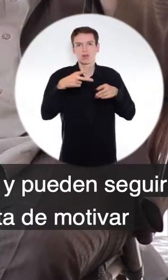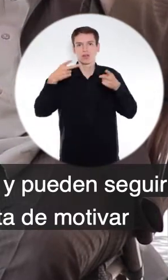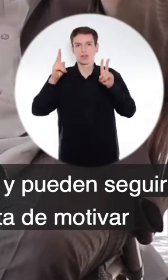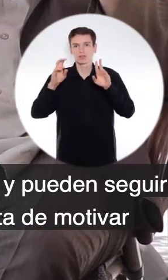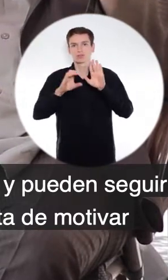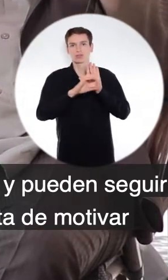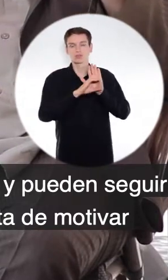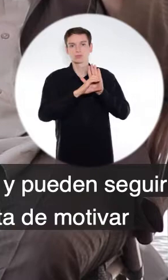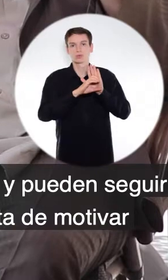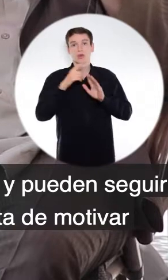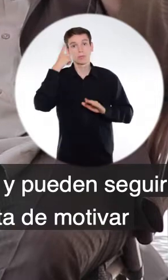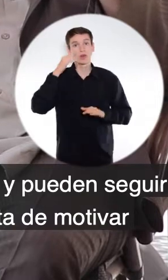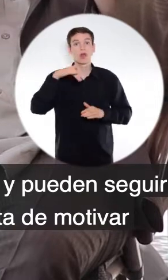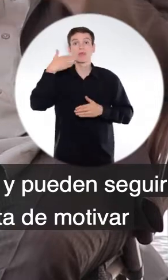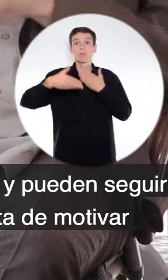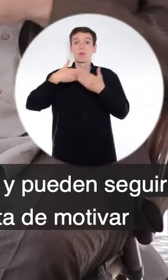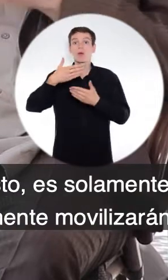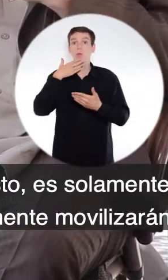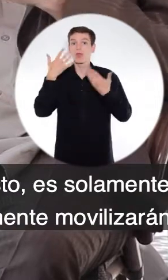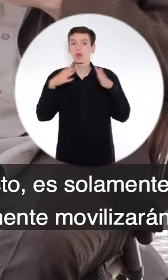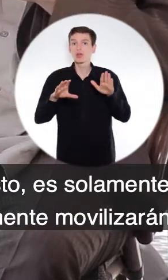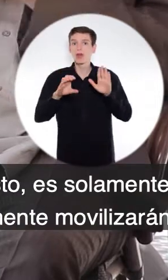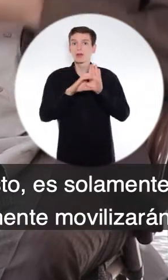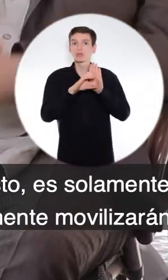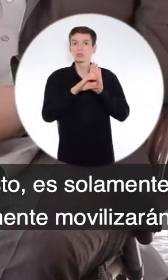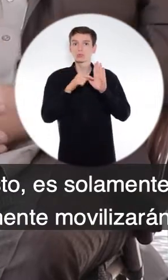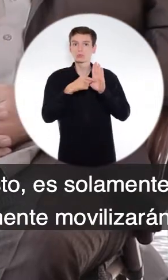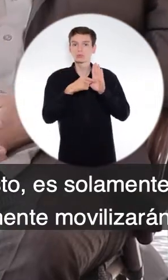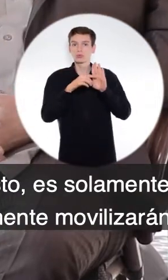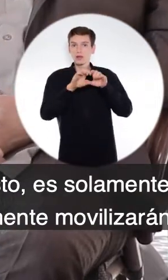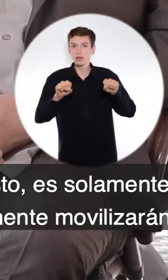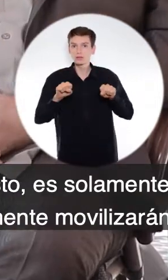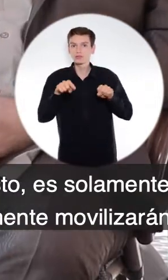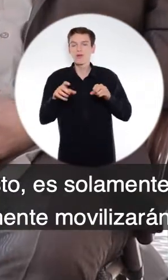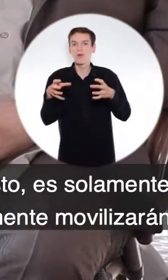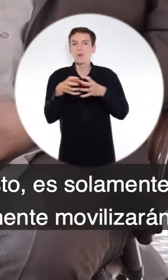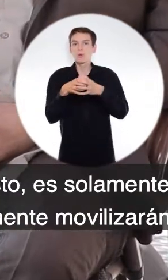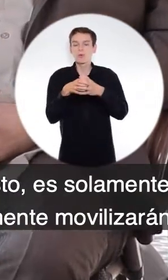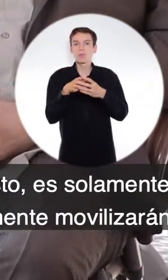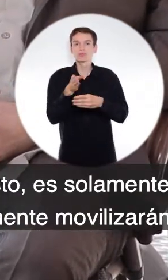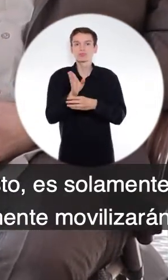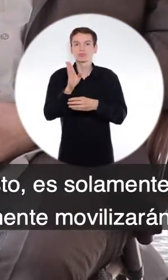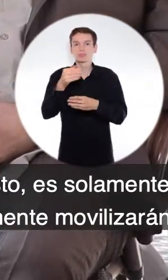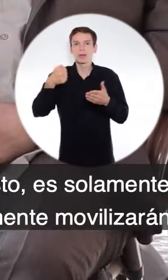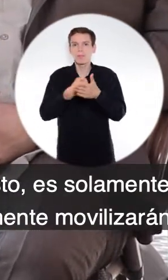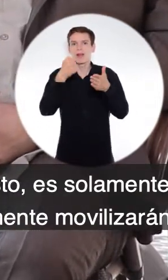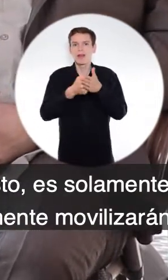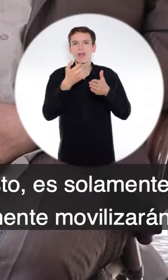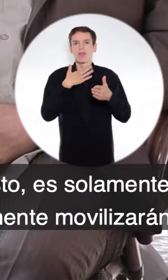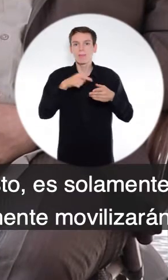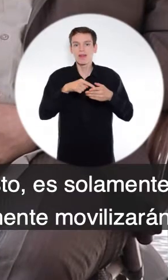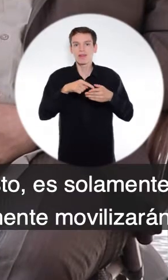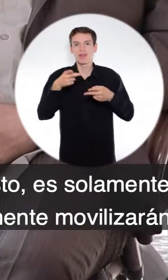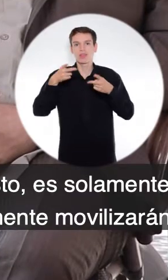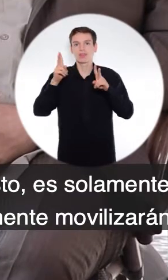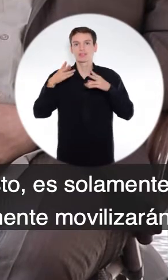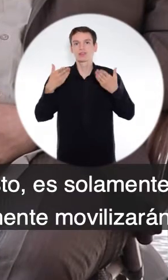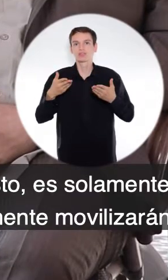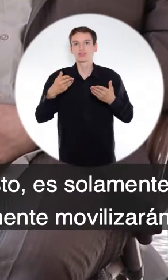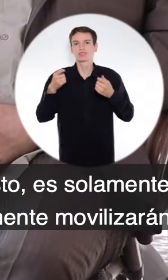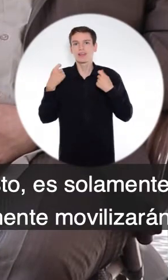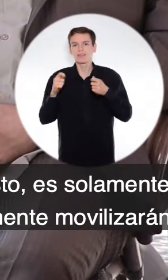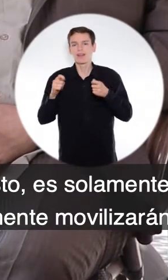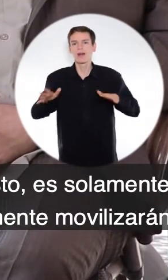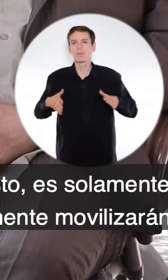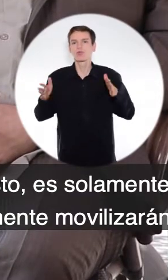mobilizing civil society to make constitutions work. Not that the Constitution would set up a more robust